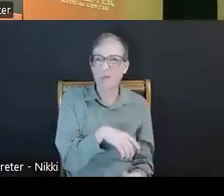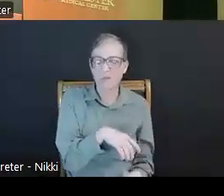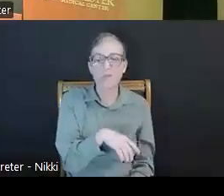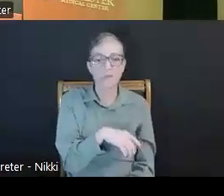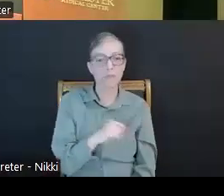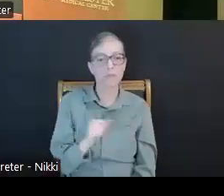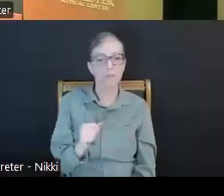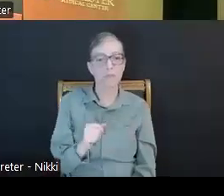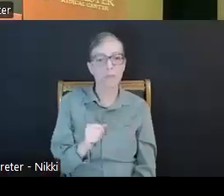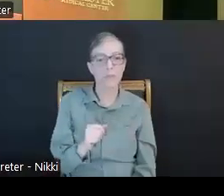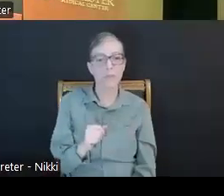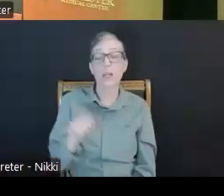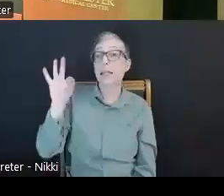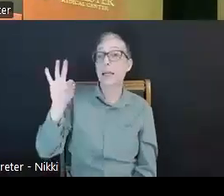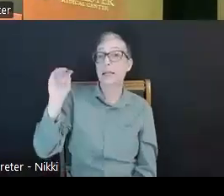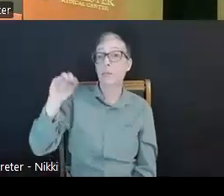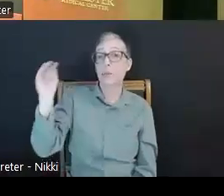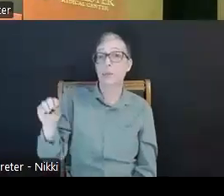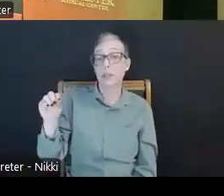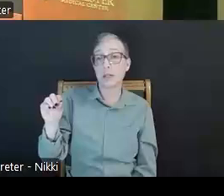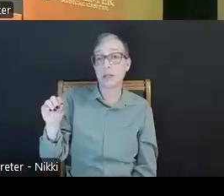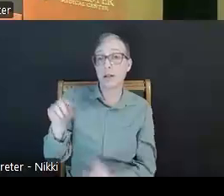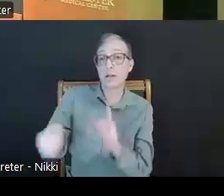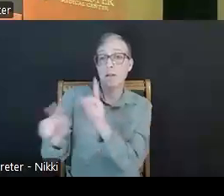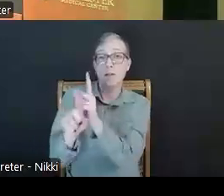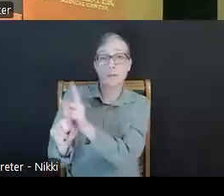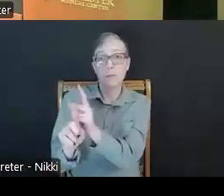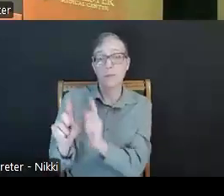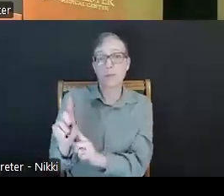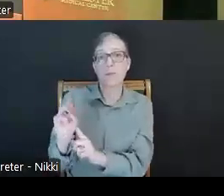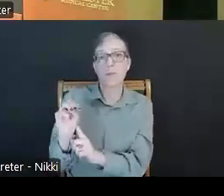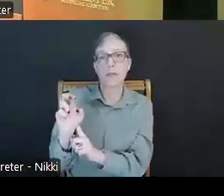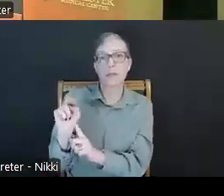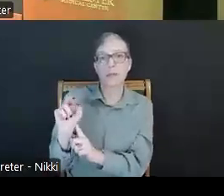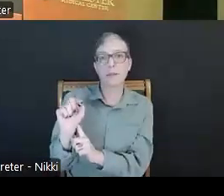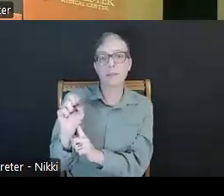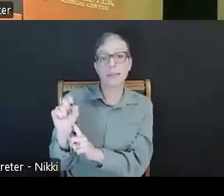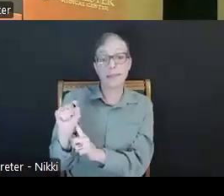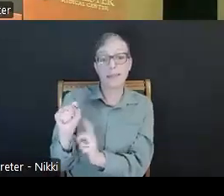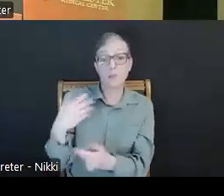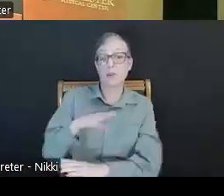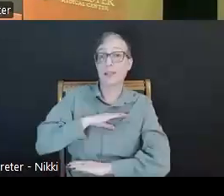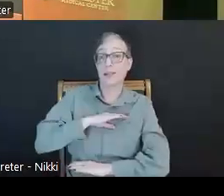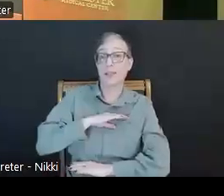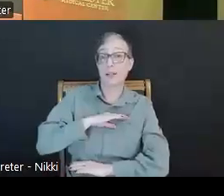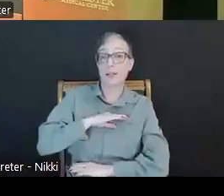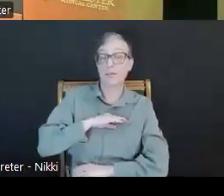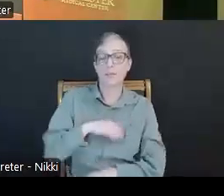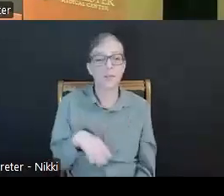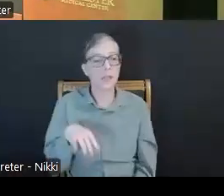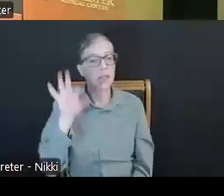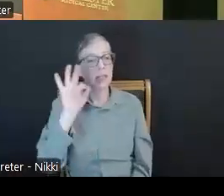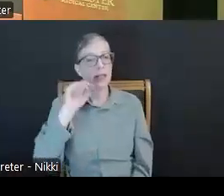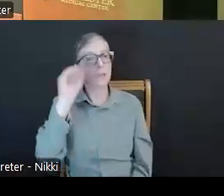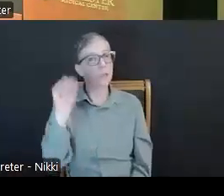90% of mentees were very satisfied with the mentorship provided. 90% of mentors felt that they could either usually or